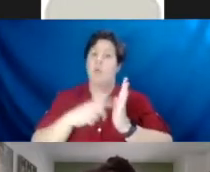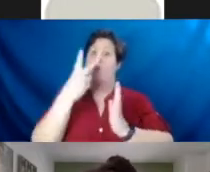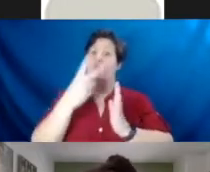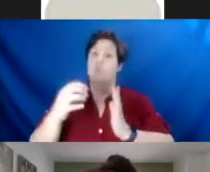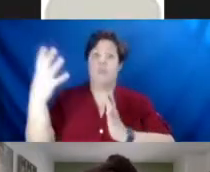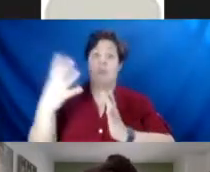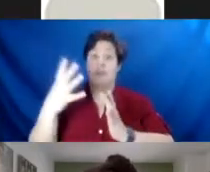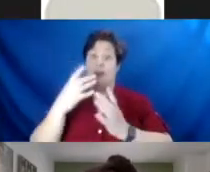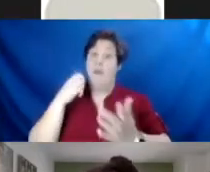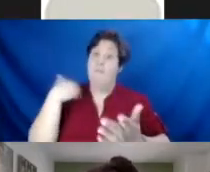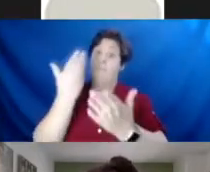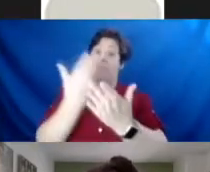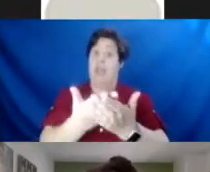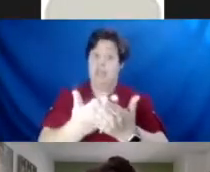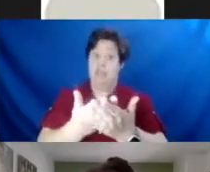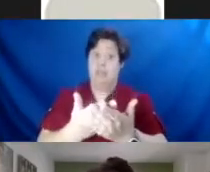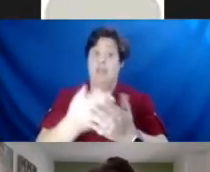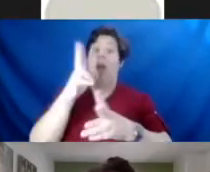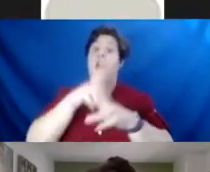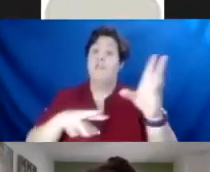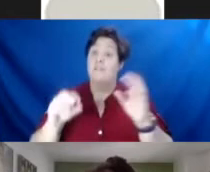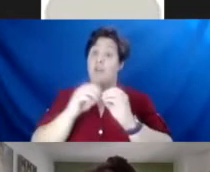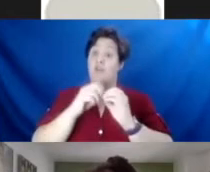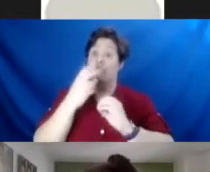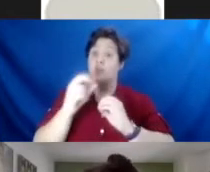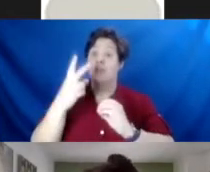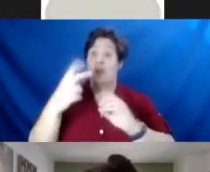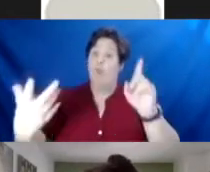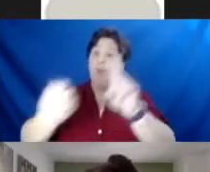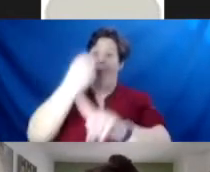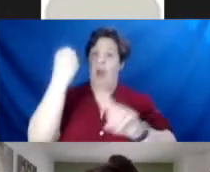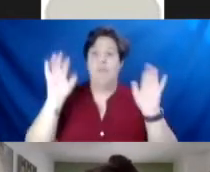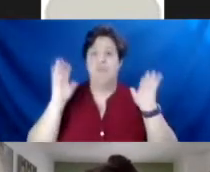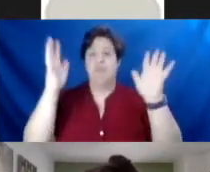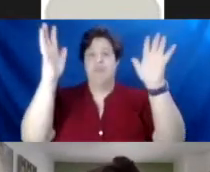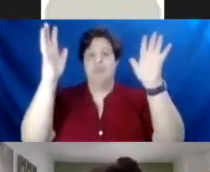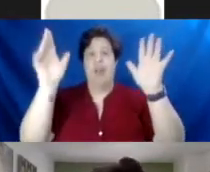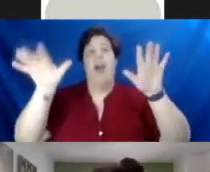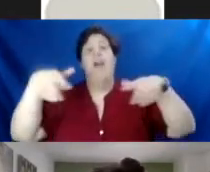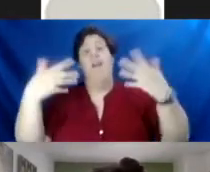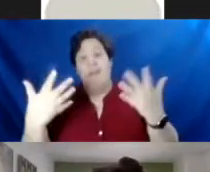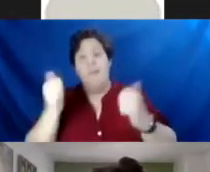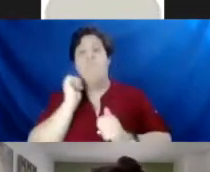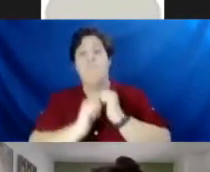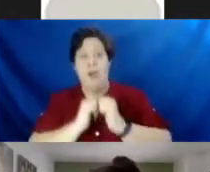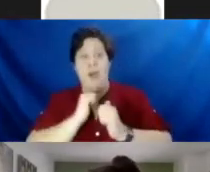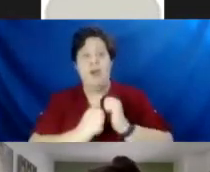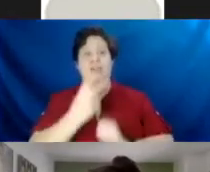bid was submitted. February 2020, we won, hooray. March